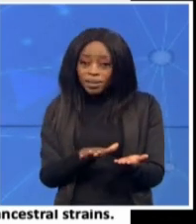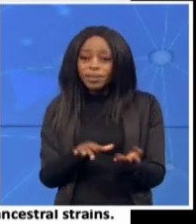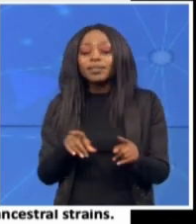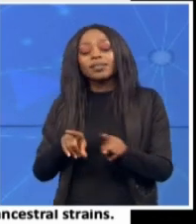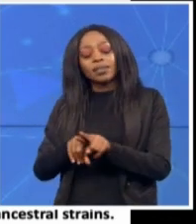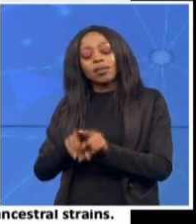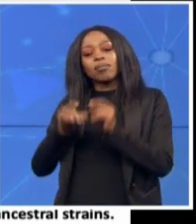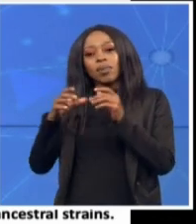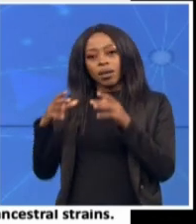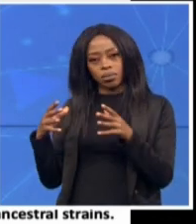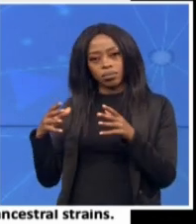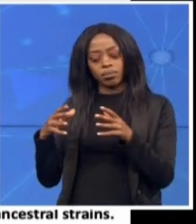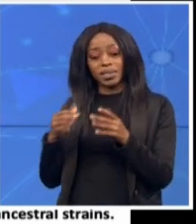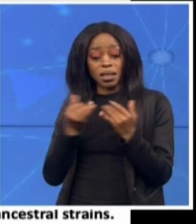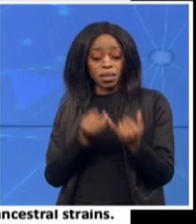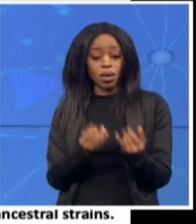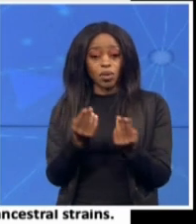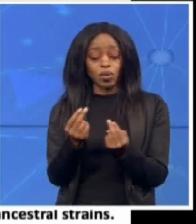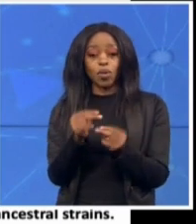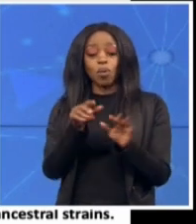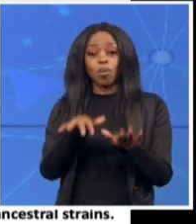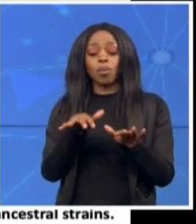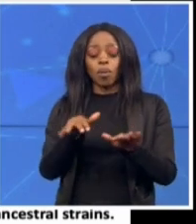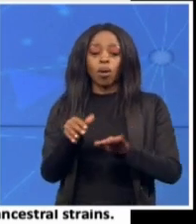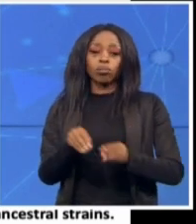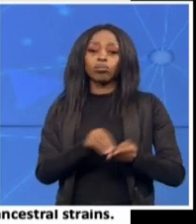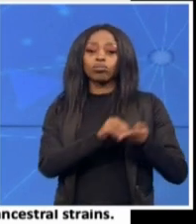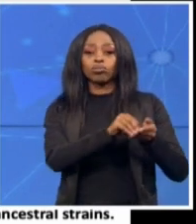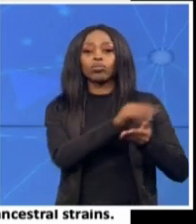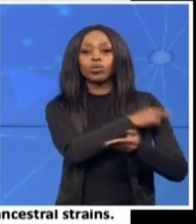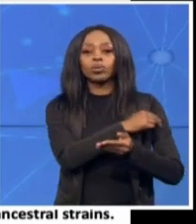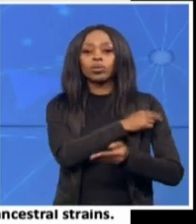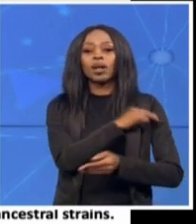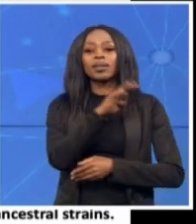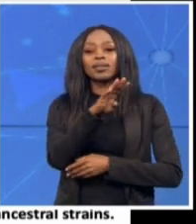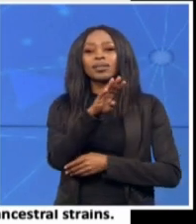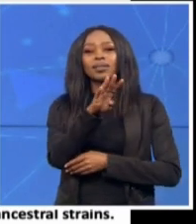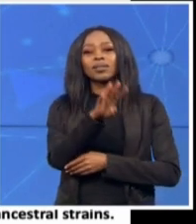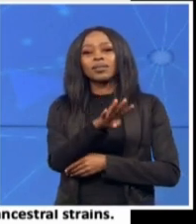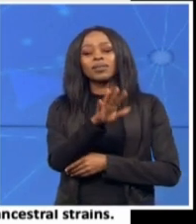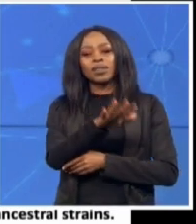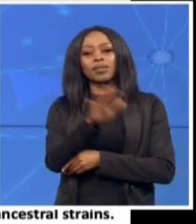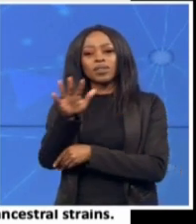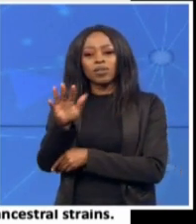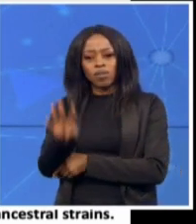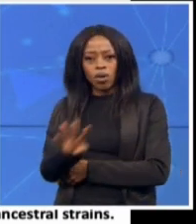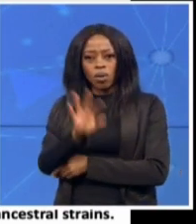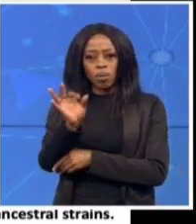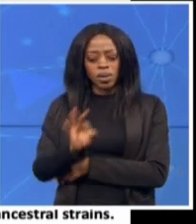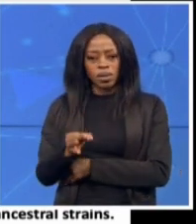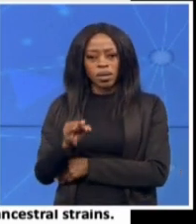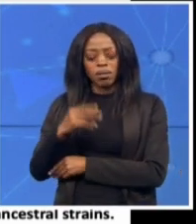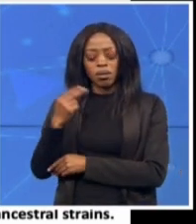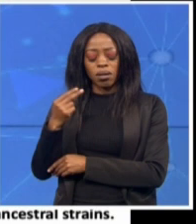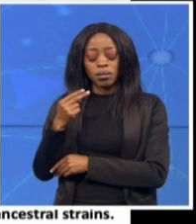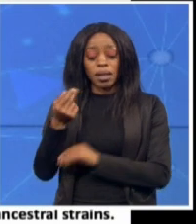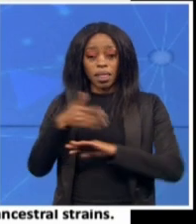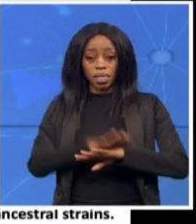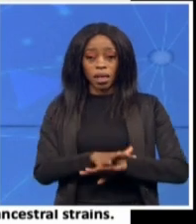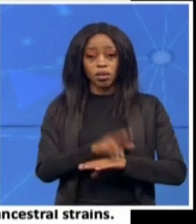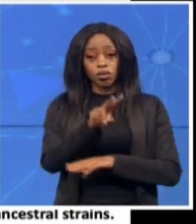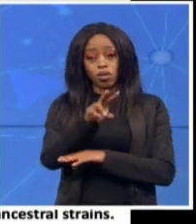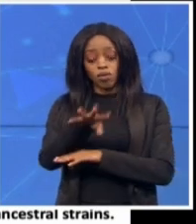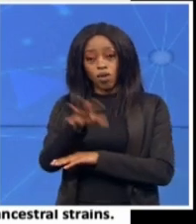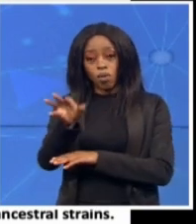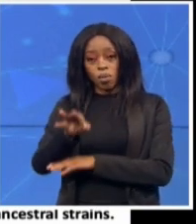about 64% of our third wave peak admissions, and deaths are at 24% of our third wave peak.